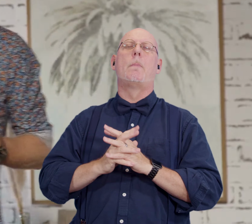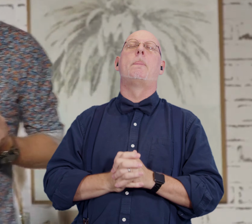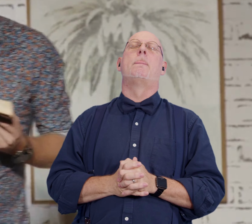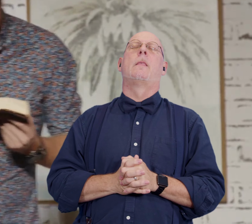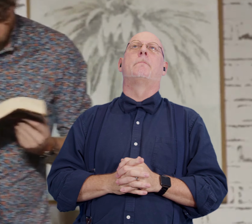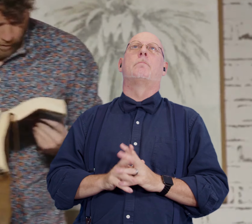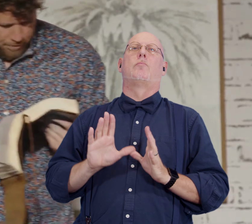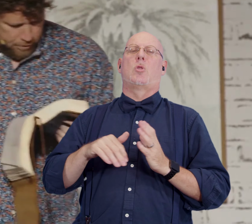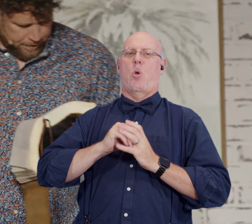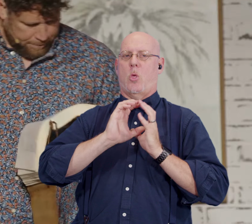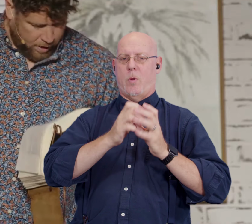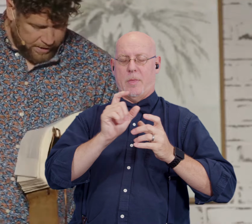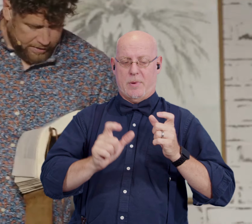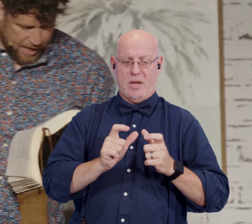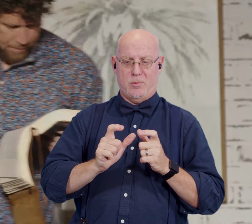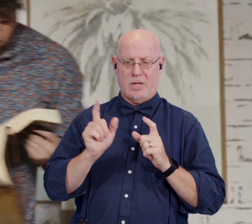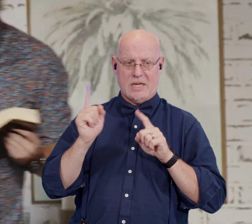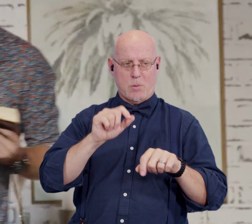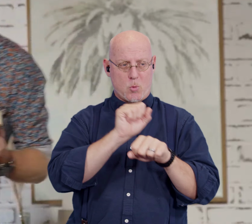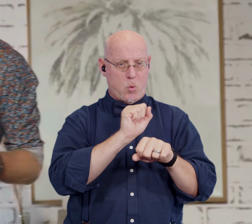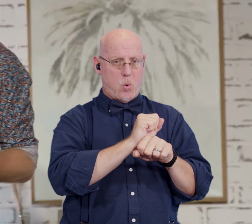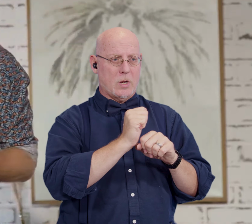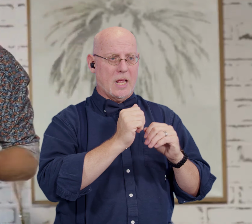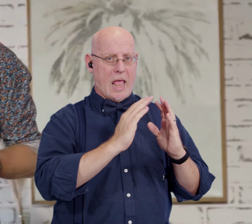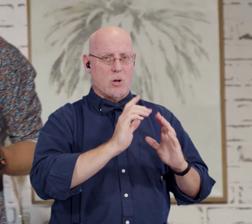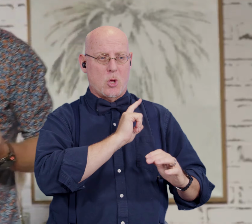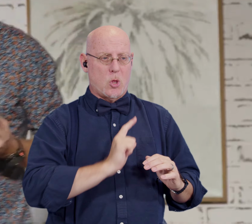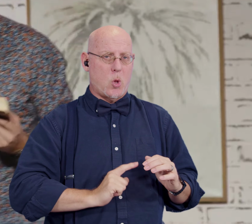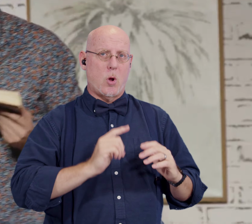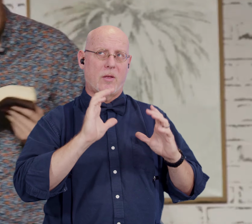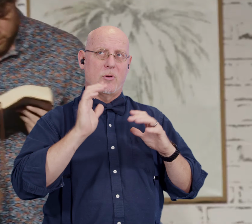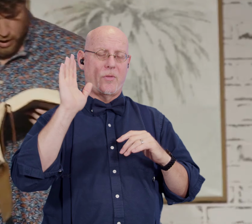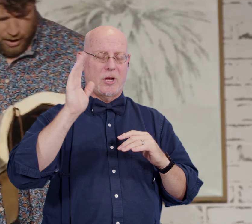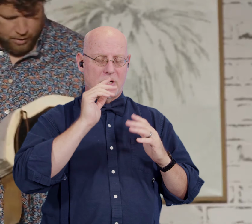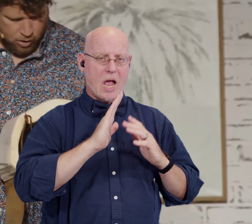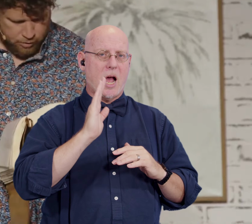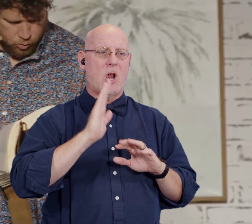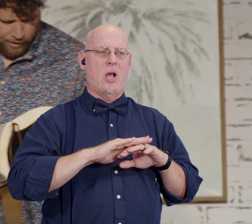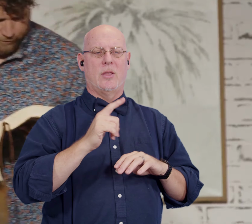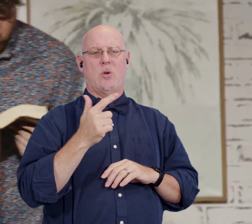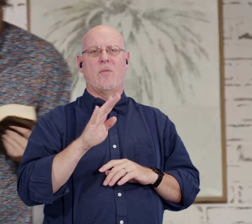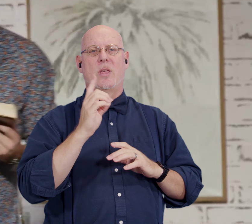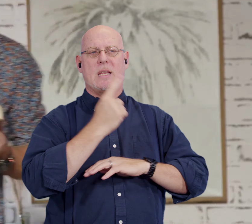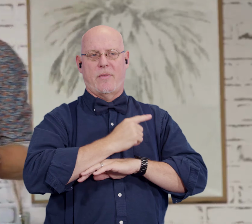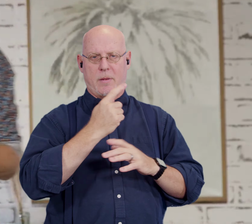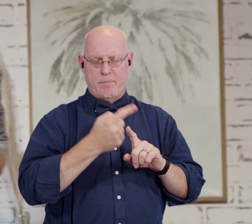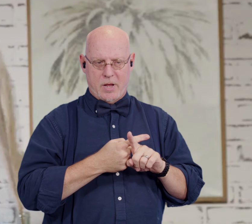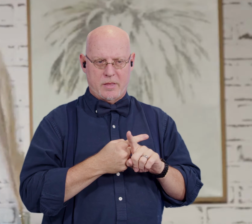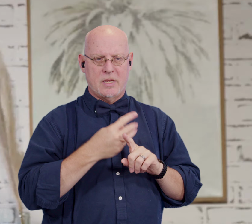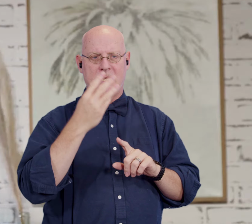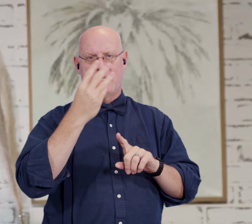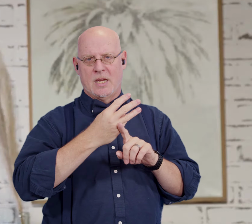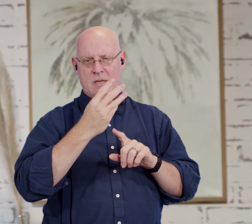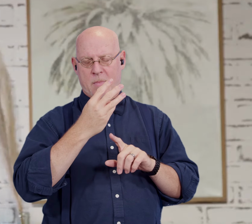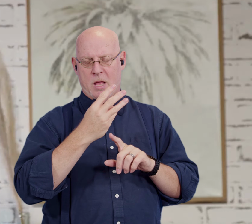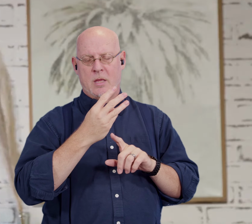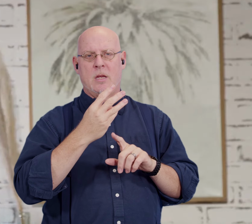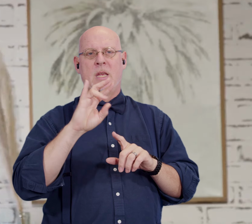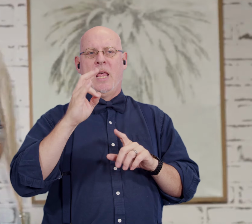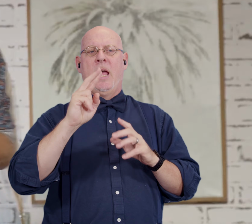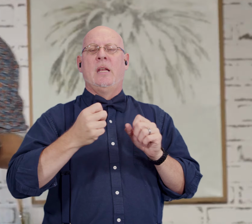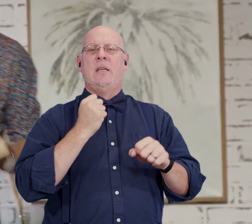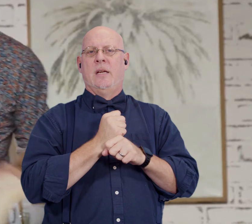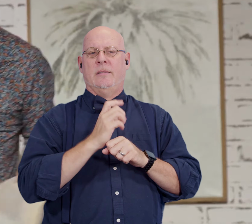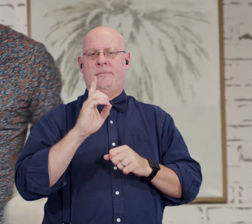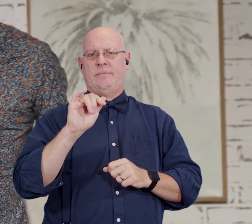And the spirit of all the remnant of the people. And they came and worked on the house of the Lord of hosts, their God, on the 24th day of the month, in the sixth month, in the second